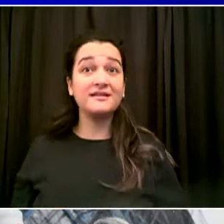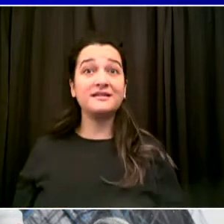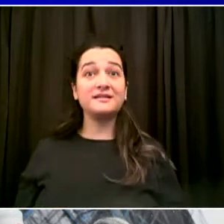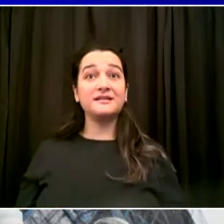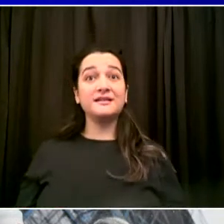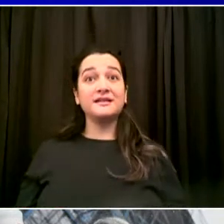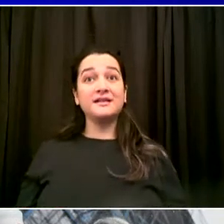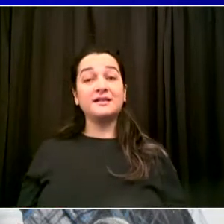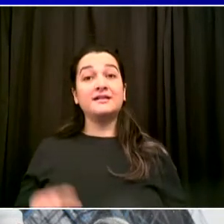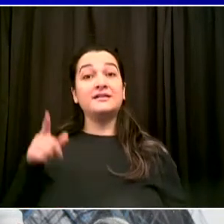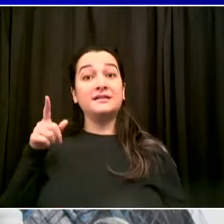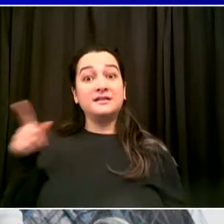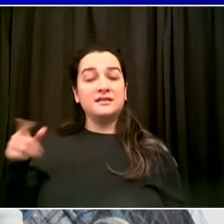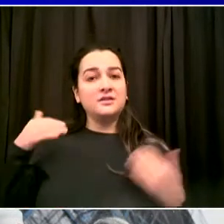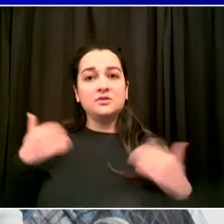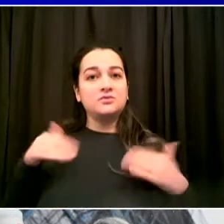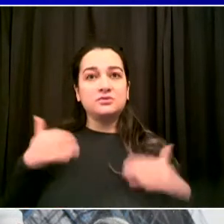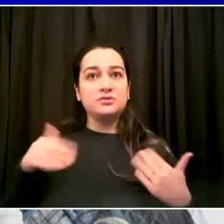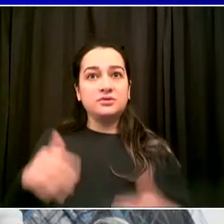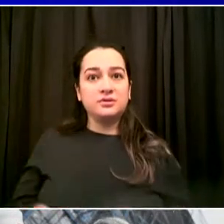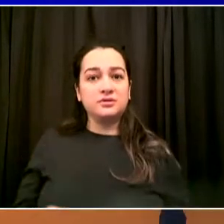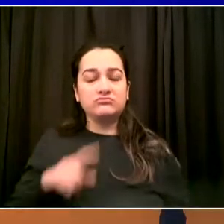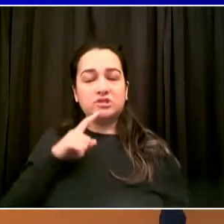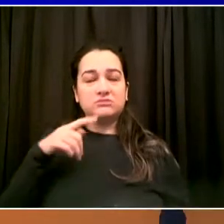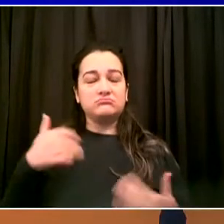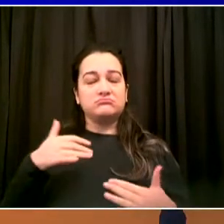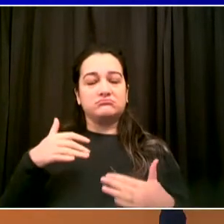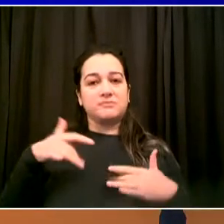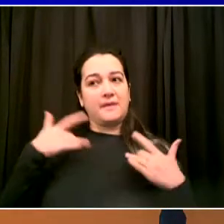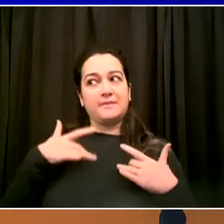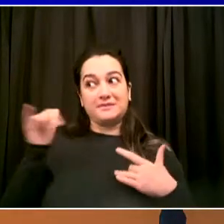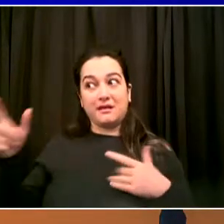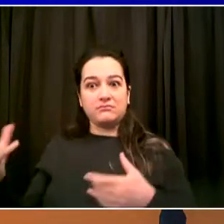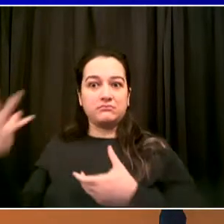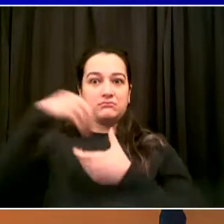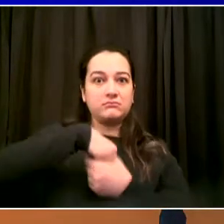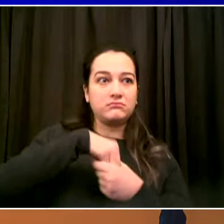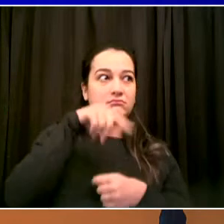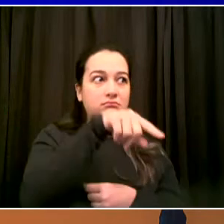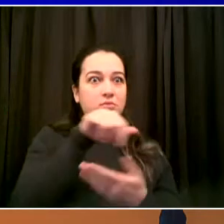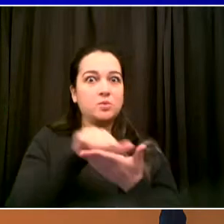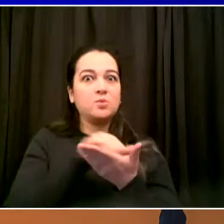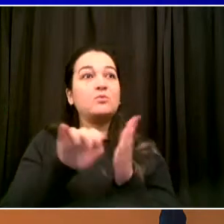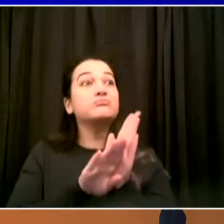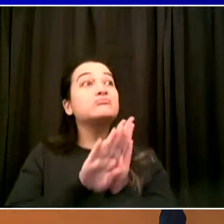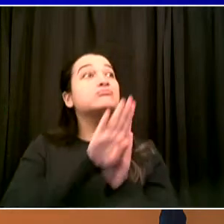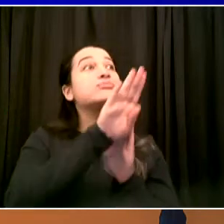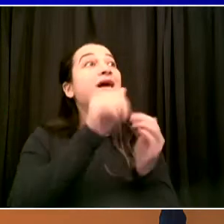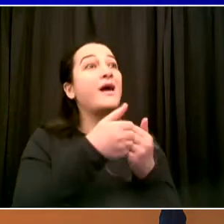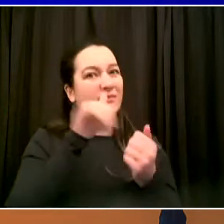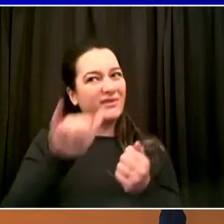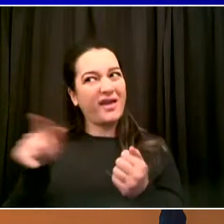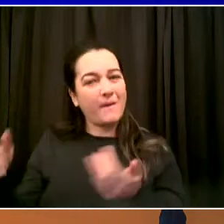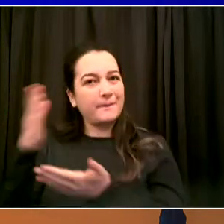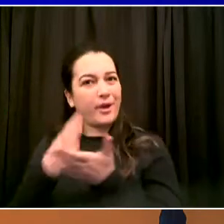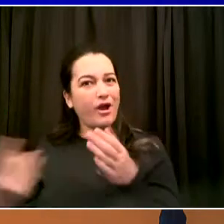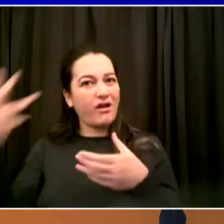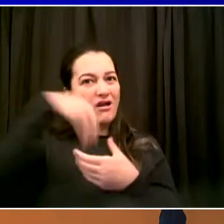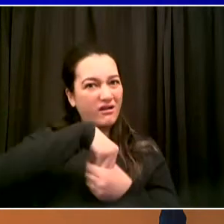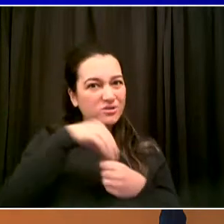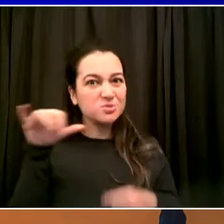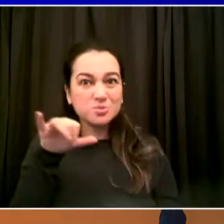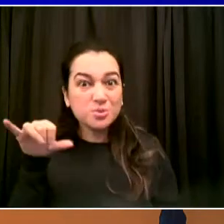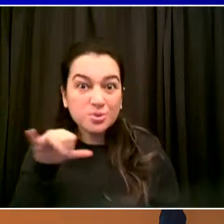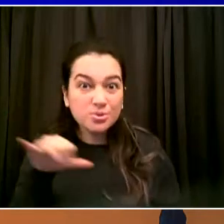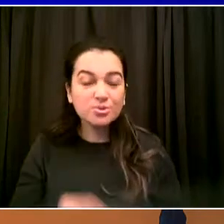exemplary of making sure this recovery truly is for all of us. A lot of people are talking about Midtown Manhattan. I care about